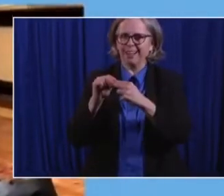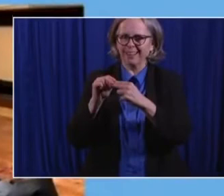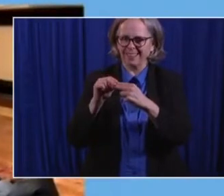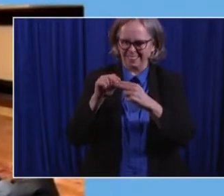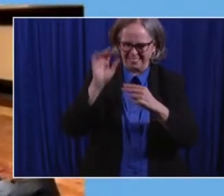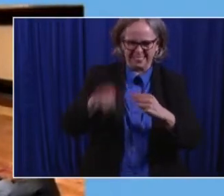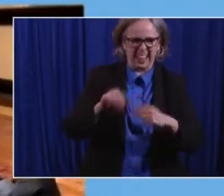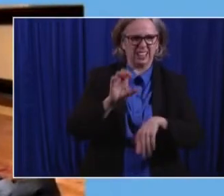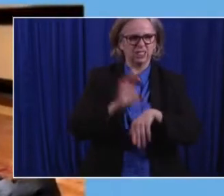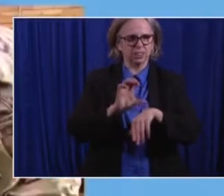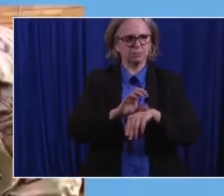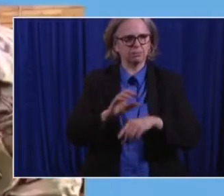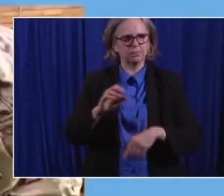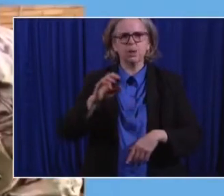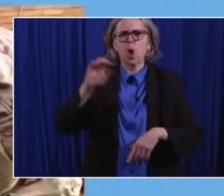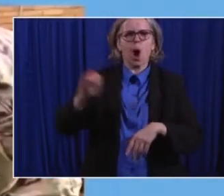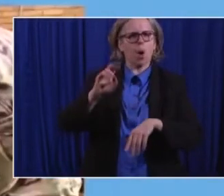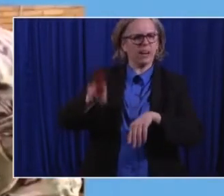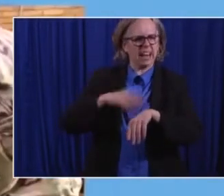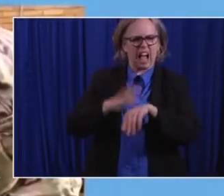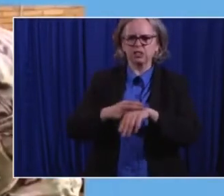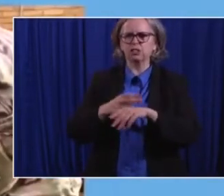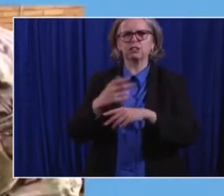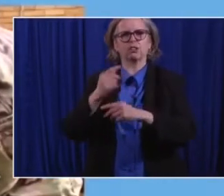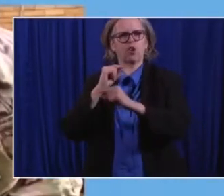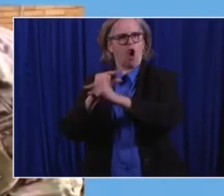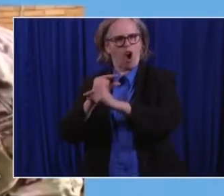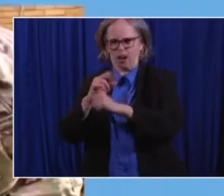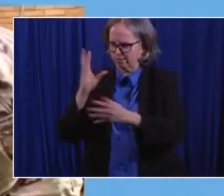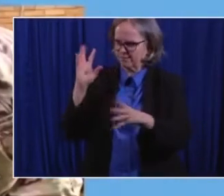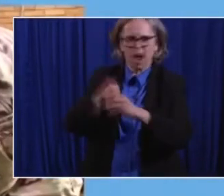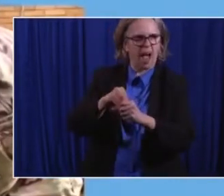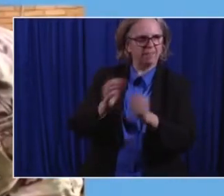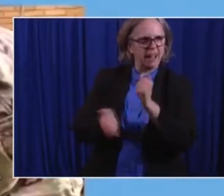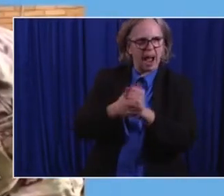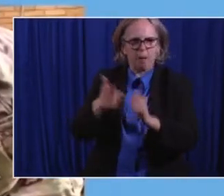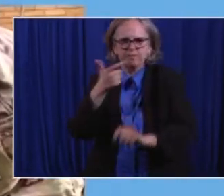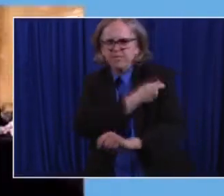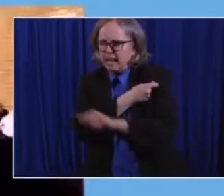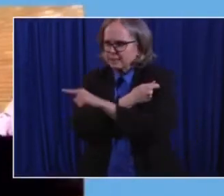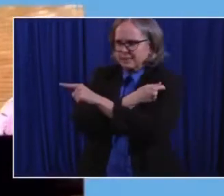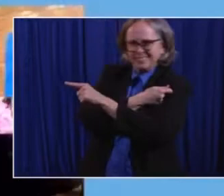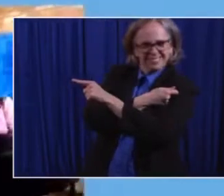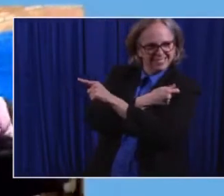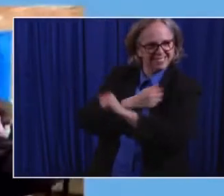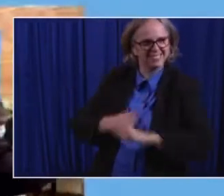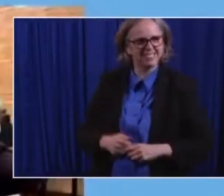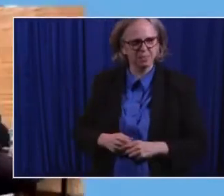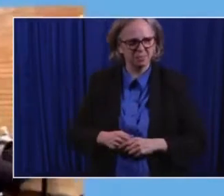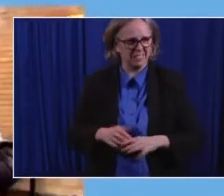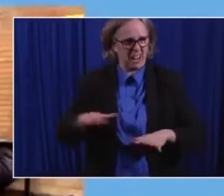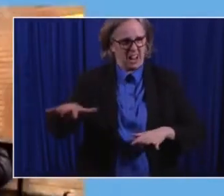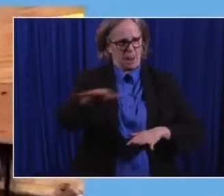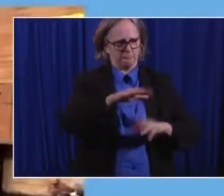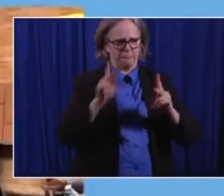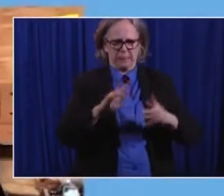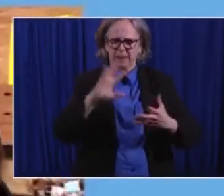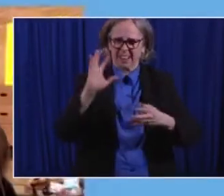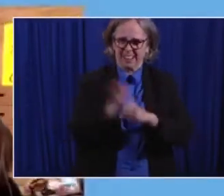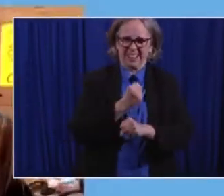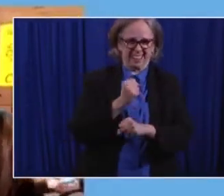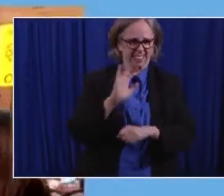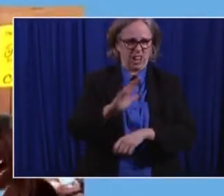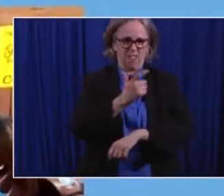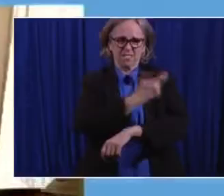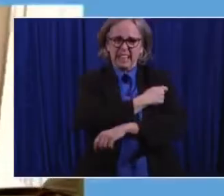Guard. Approximately 92% of vaccines, those individuals vaccinated in this clinic, that was administered